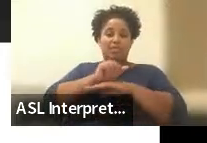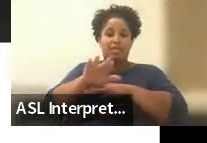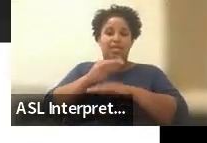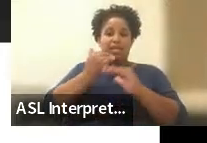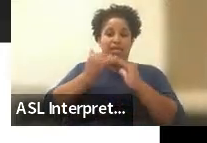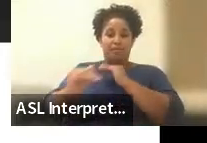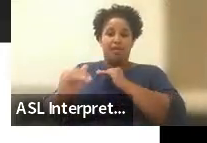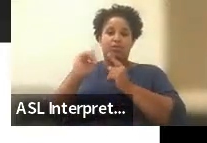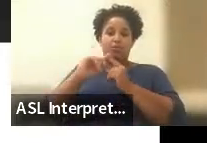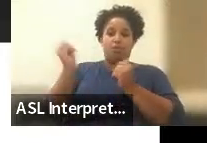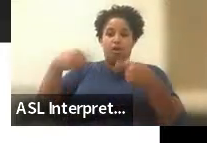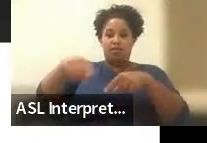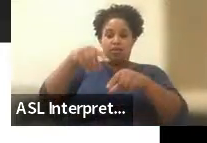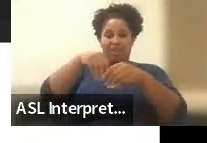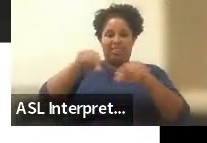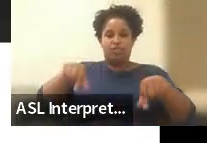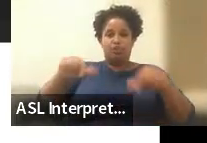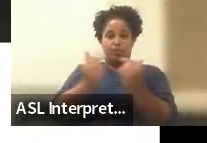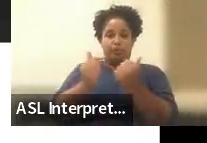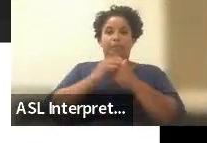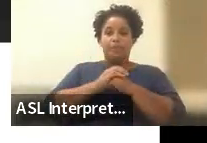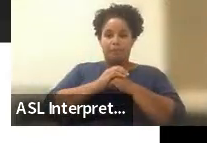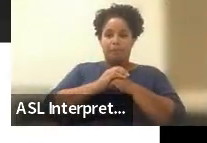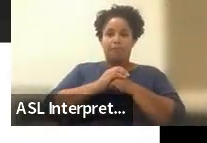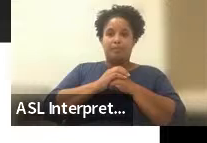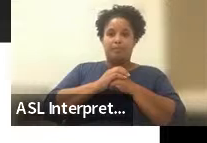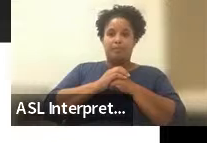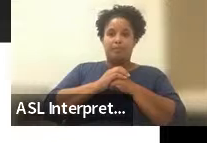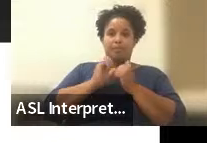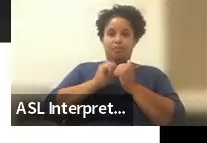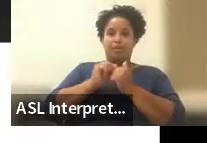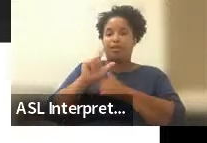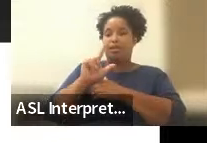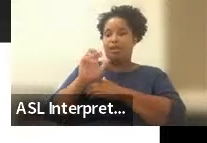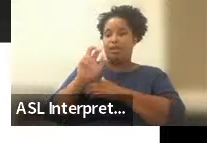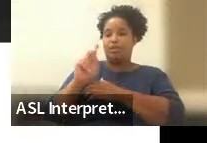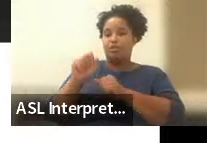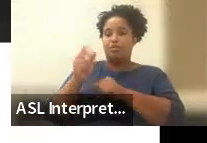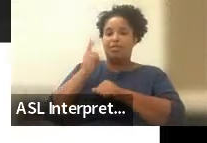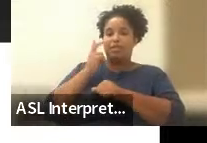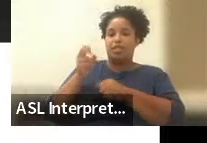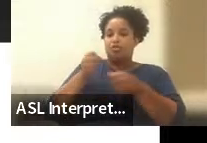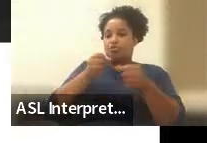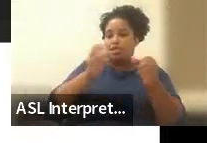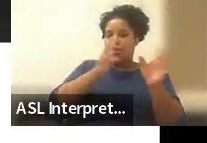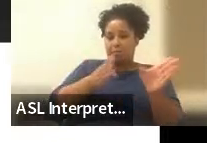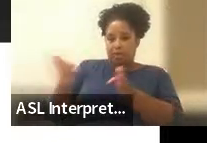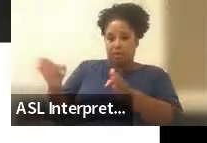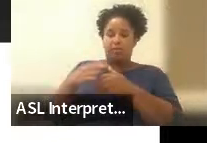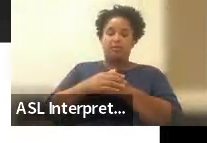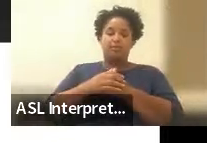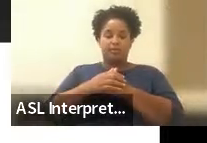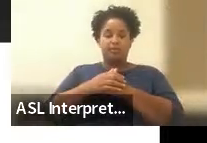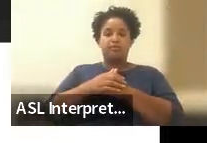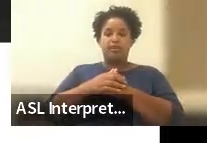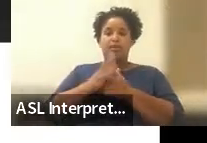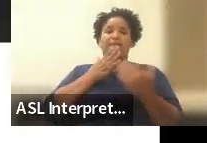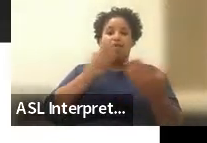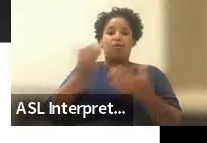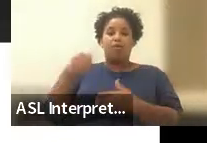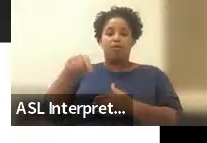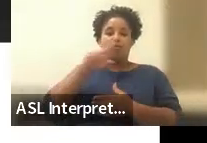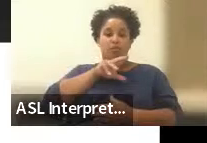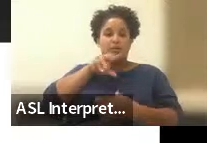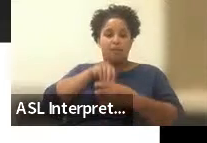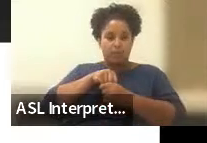out to everybody in this group with a link so that you can see the new strategic plan. So basically, I very much want to thank you for your